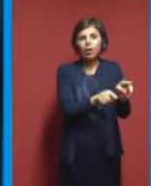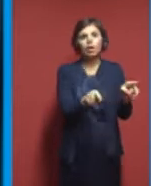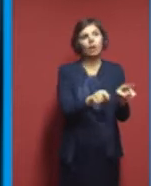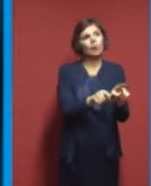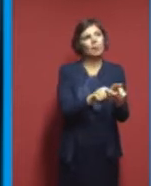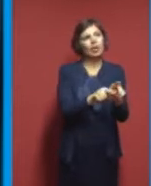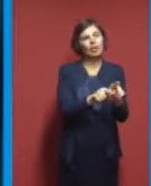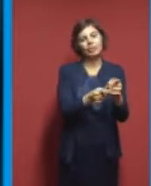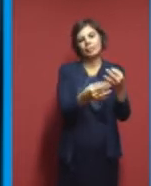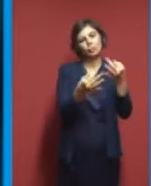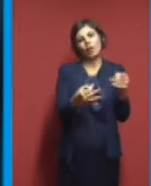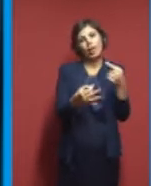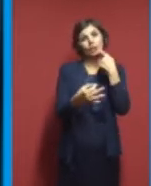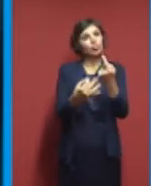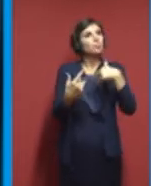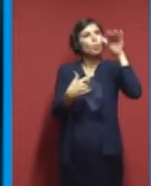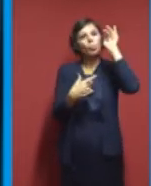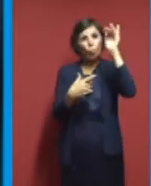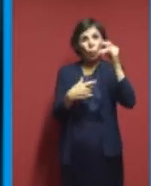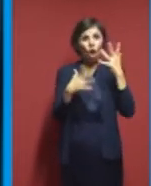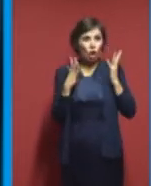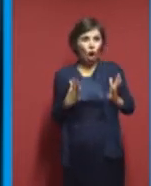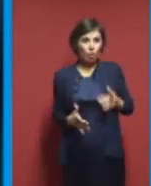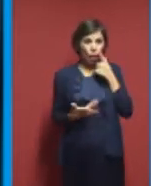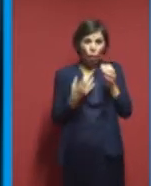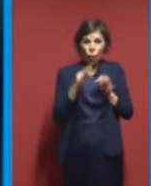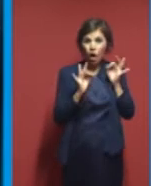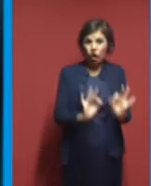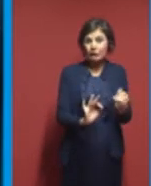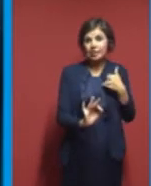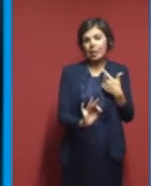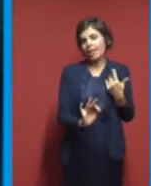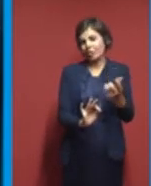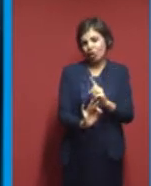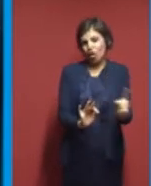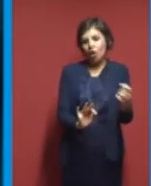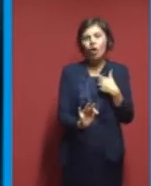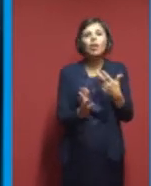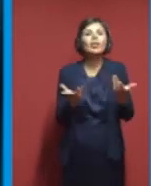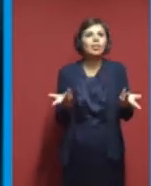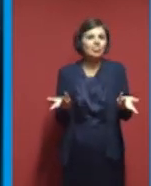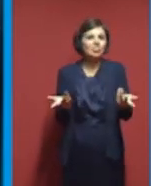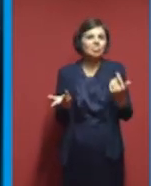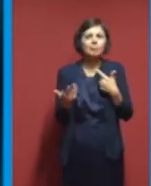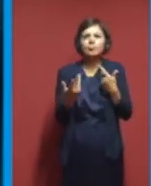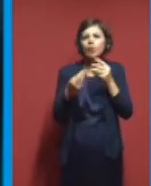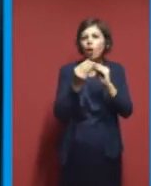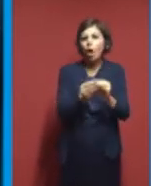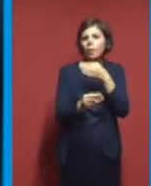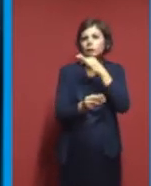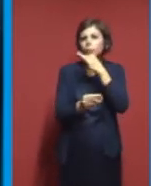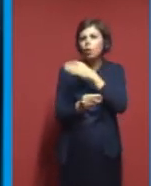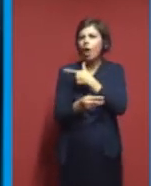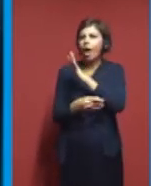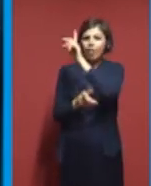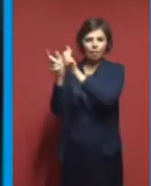of taking parts from other people and taking parts from technology, that we can use our own cells to grow new body parts